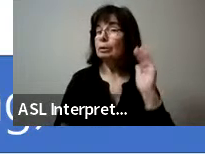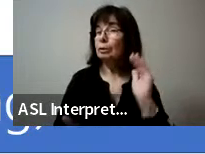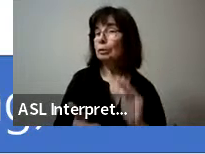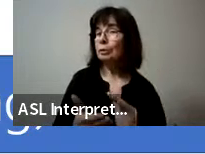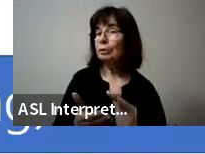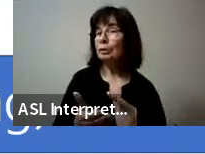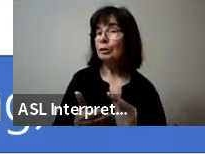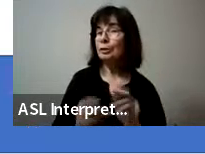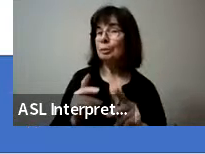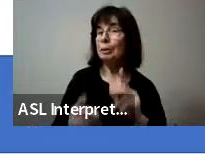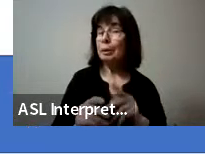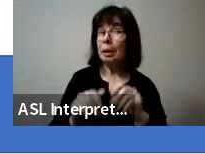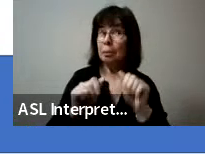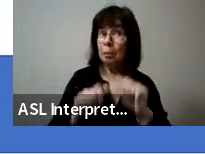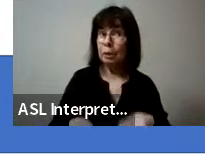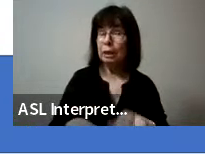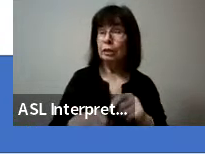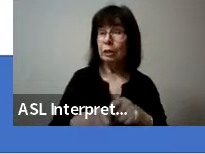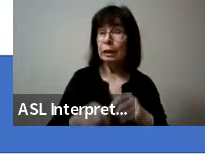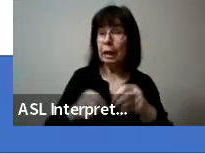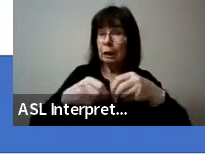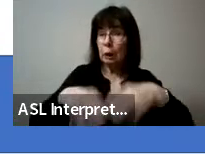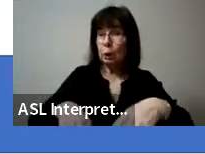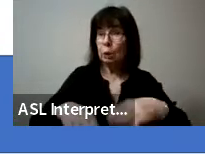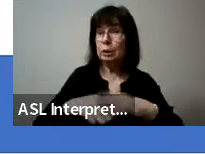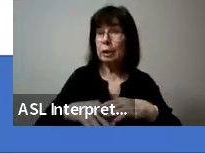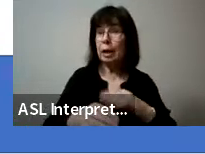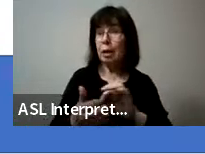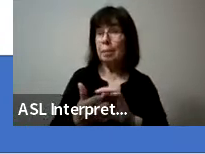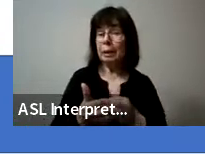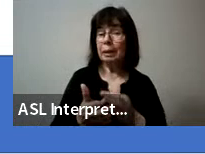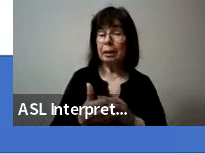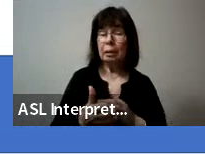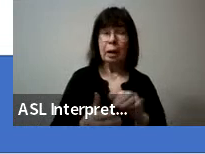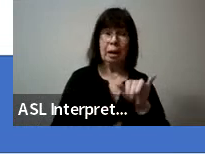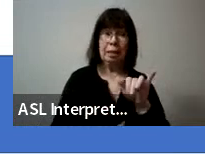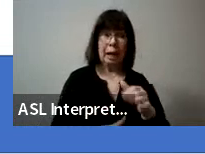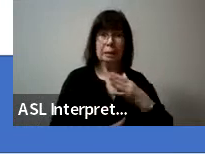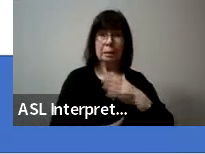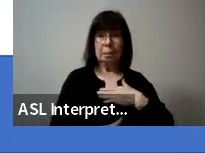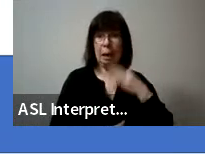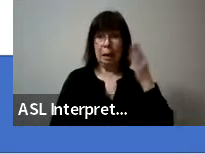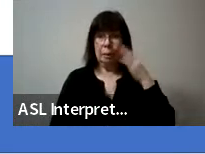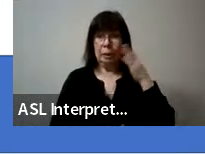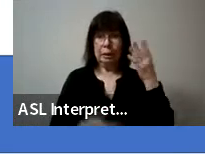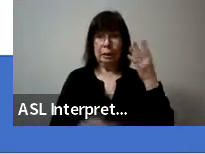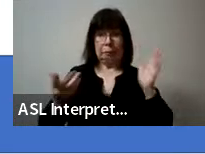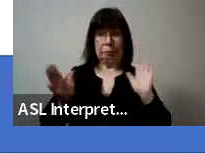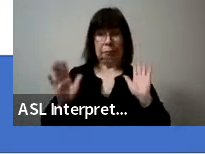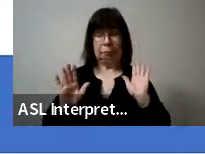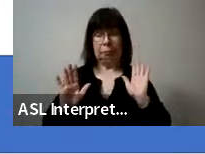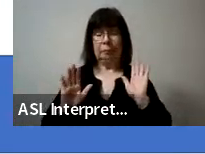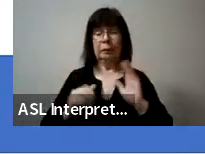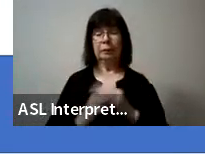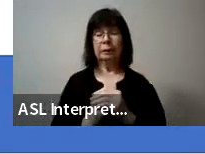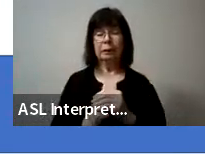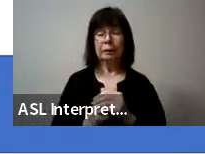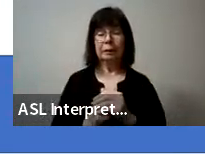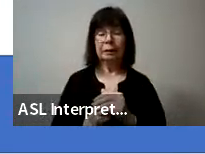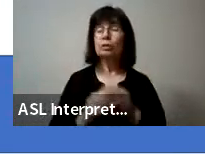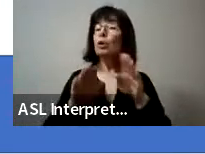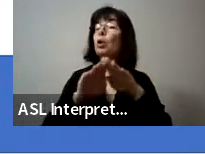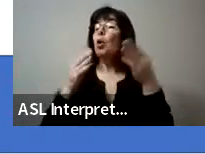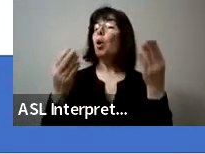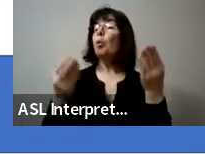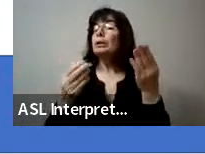Medi-Cal. And so that pretty much ends my presentation for today. So I'd like to open it to questions